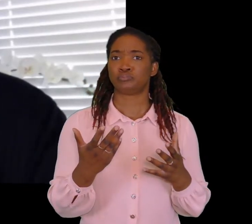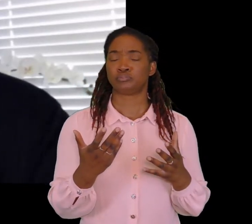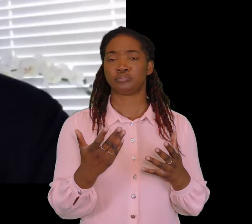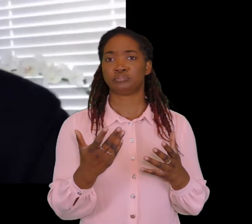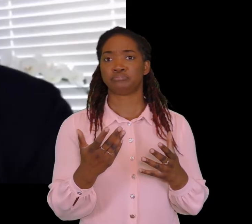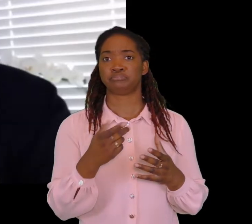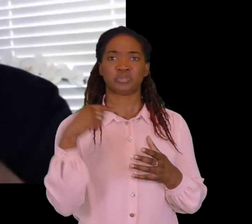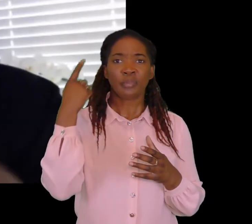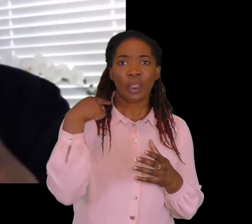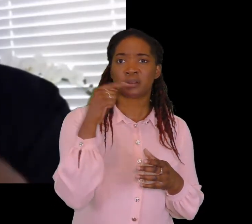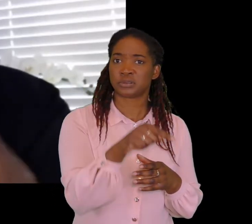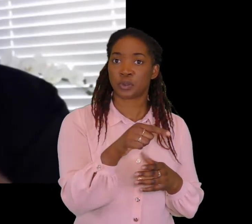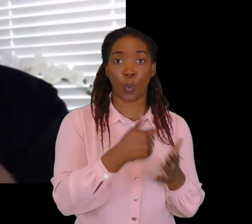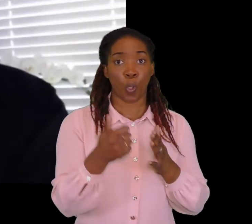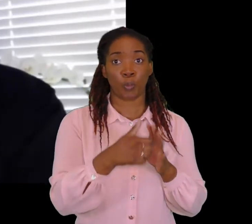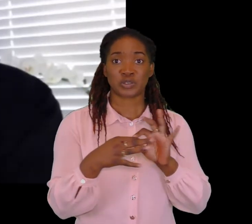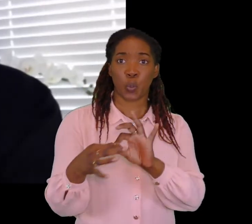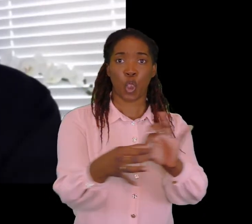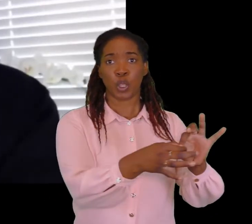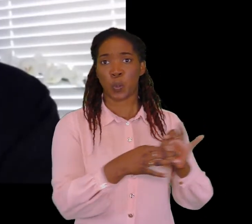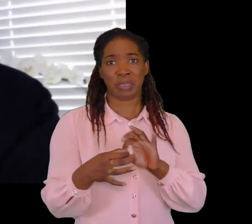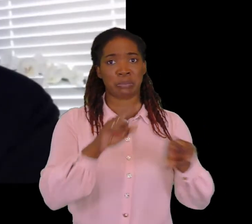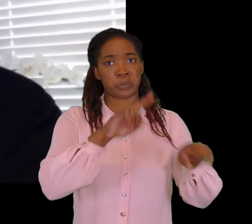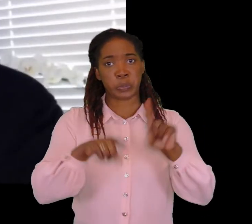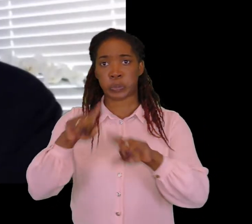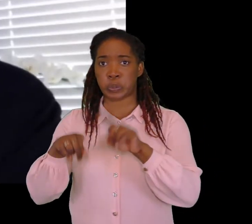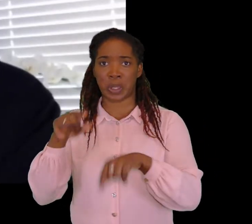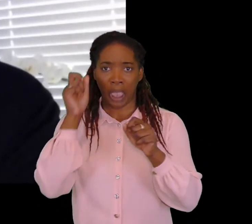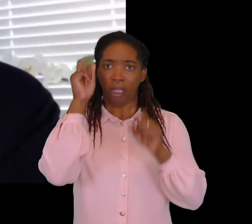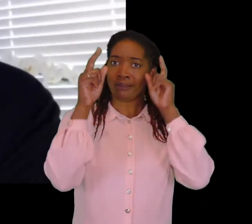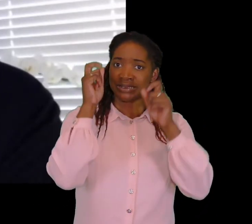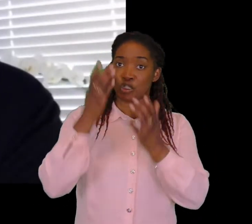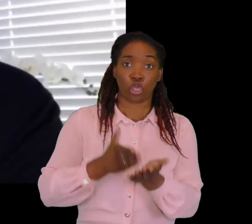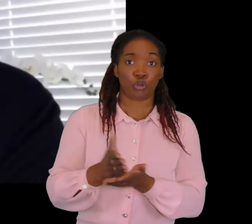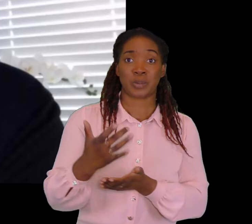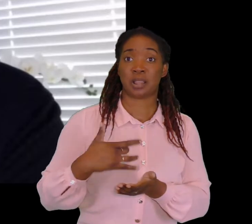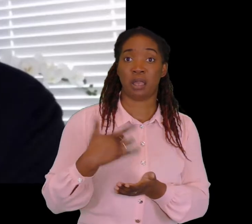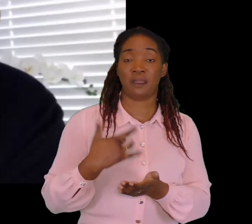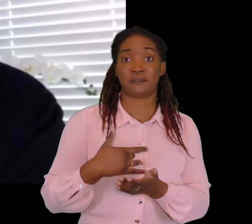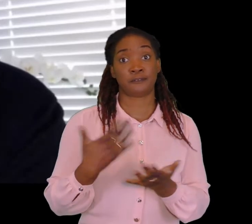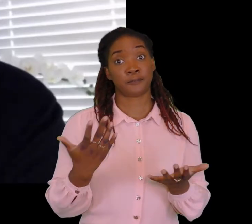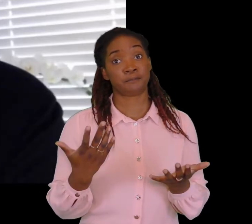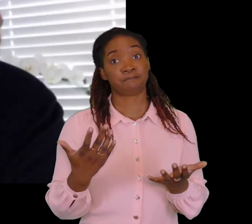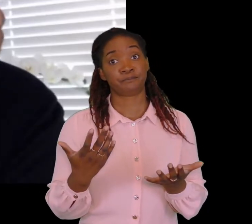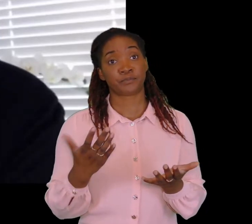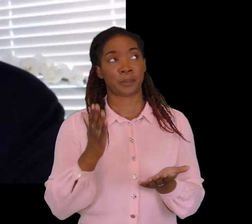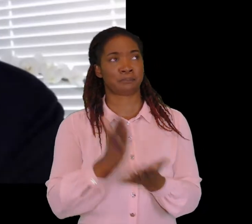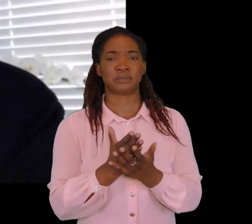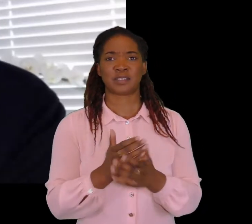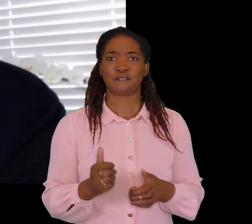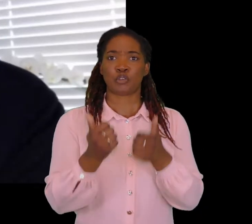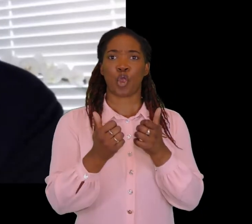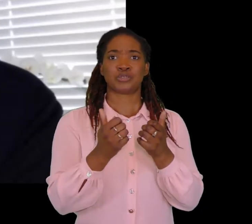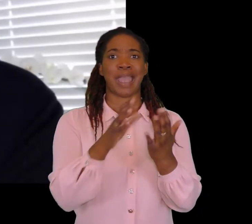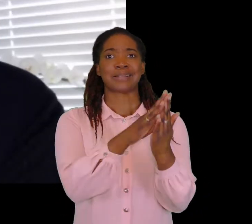and was always working with signals and ideas throughout his life, which set up incredible models for us to